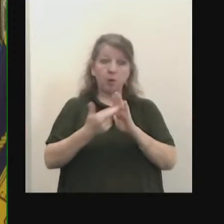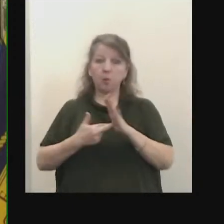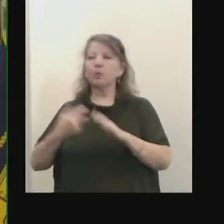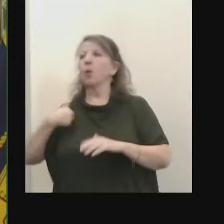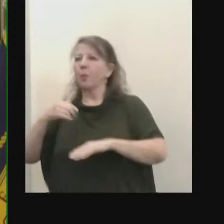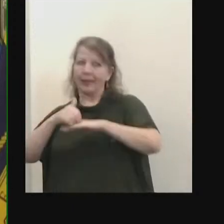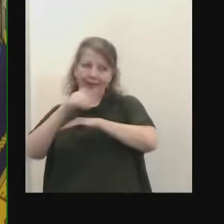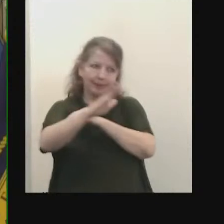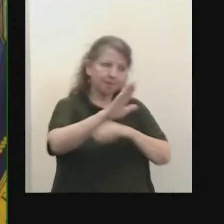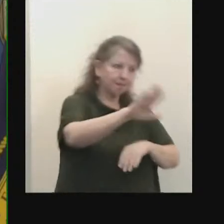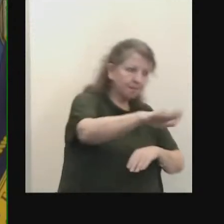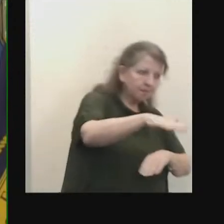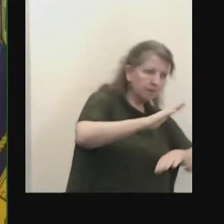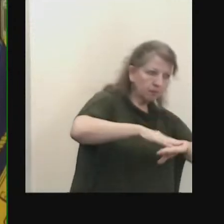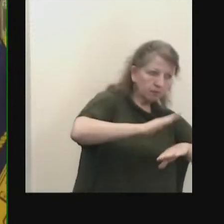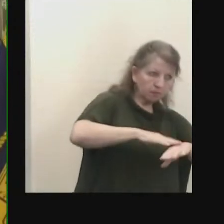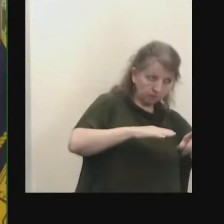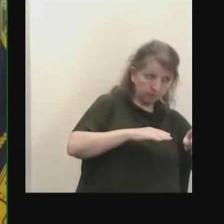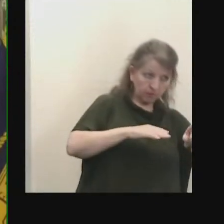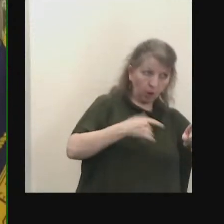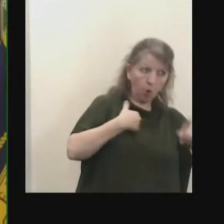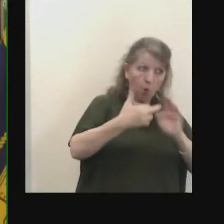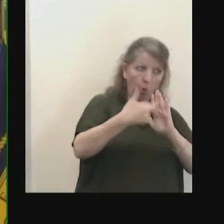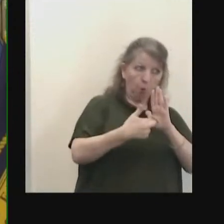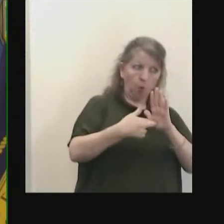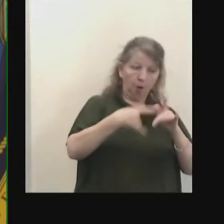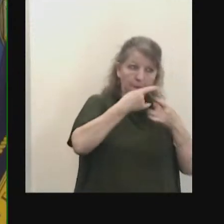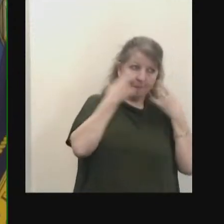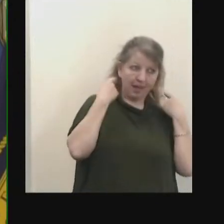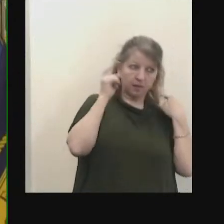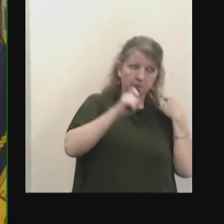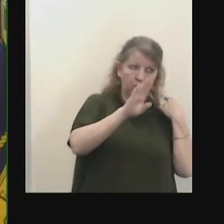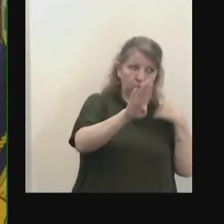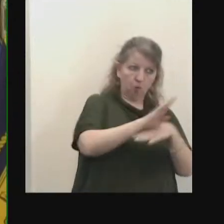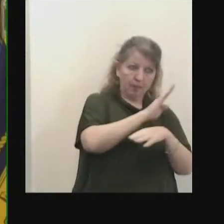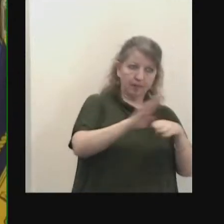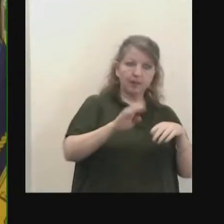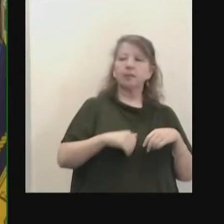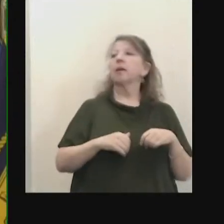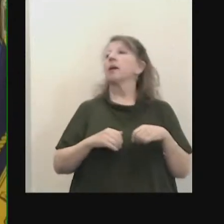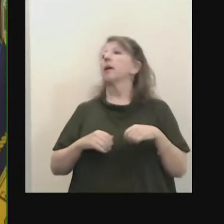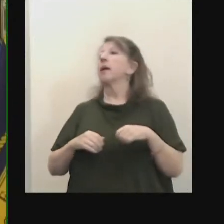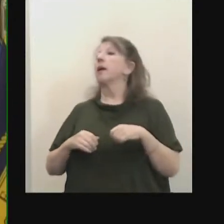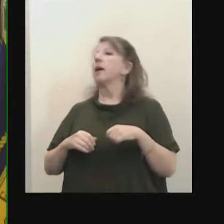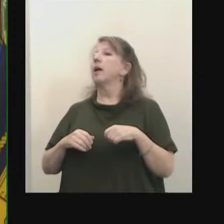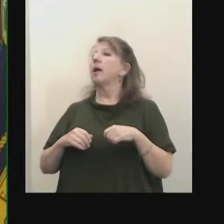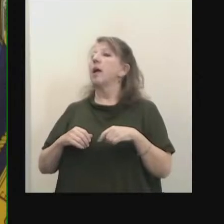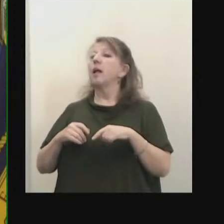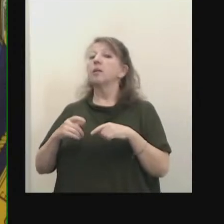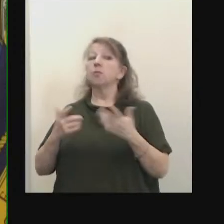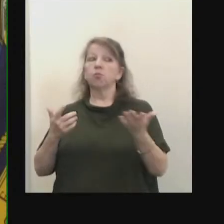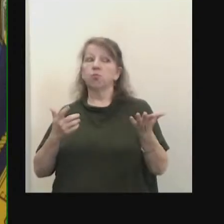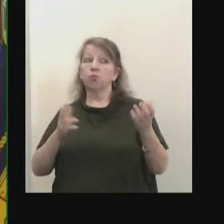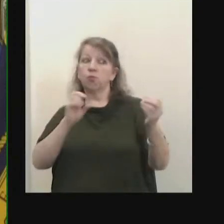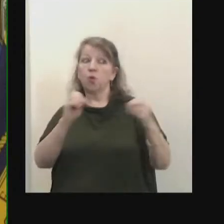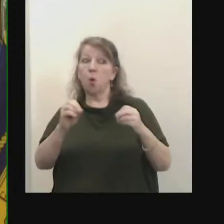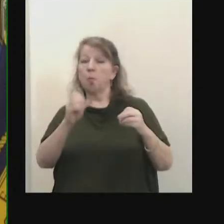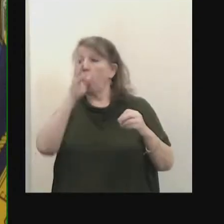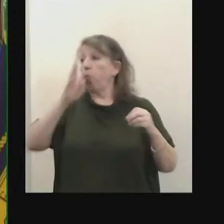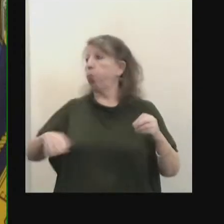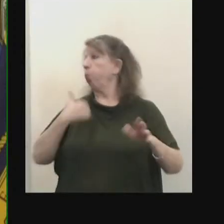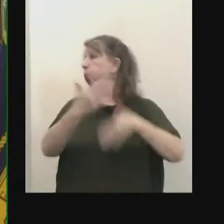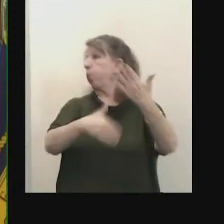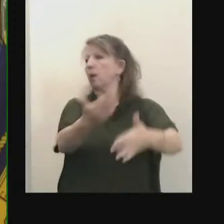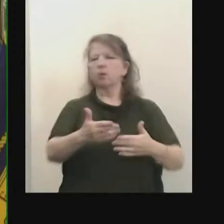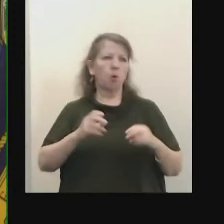warning, as we said before. We give a warning. And then, of course, there would be a return. There's been no fines. No. And so